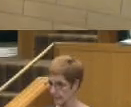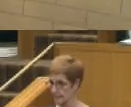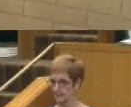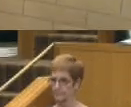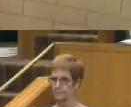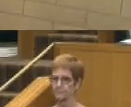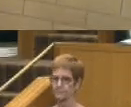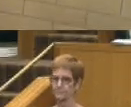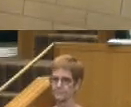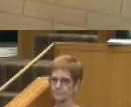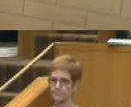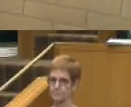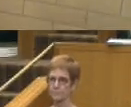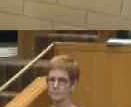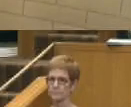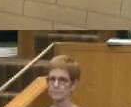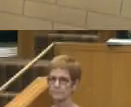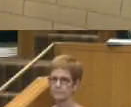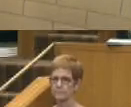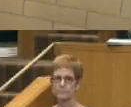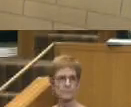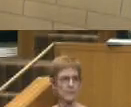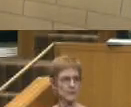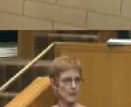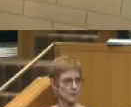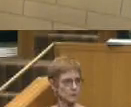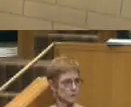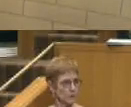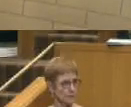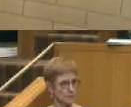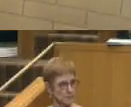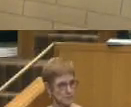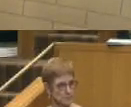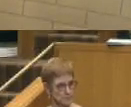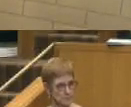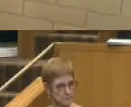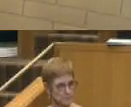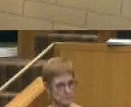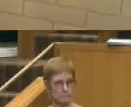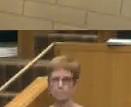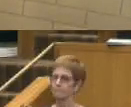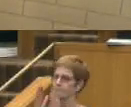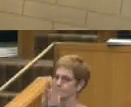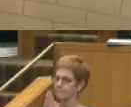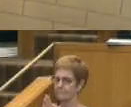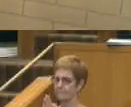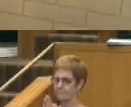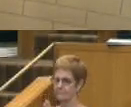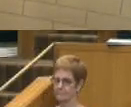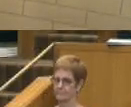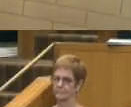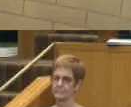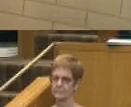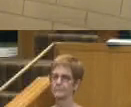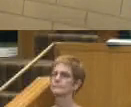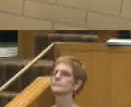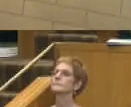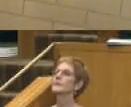into making this occasion what it is tonight, to have our new council members sworn in and to say goodbye to several of our